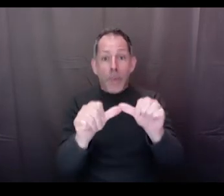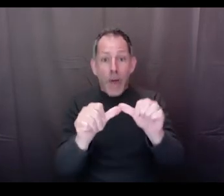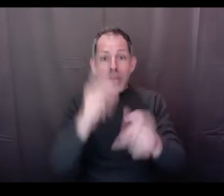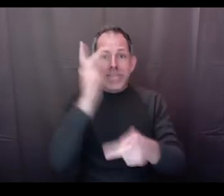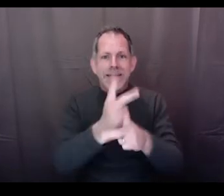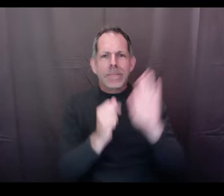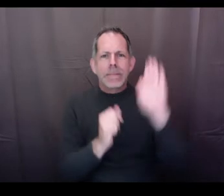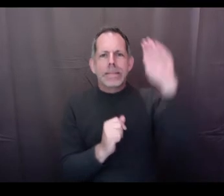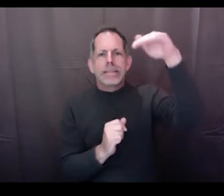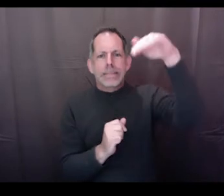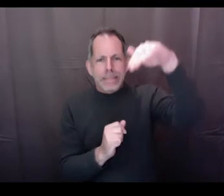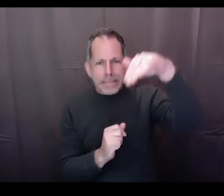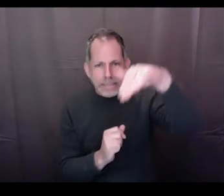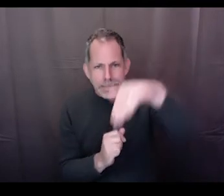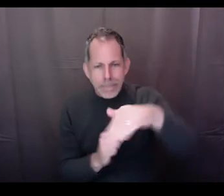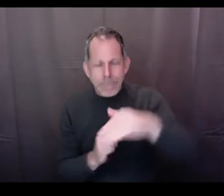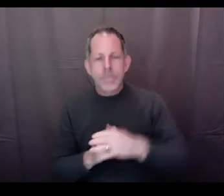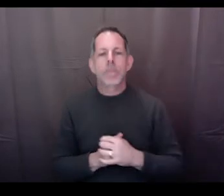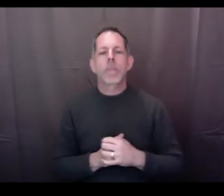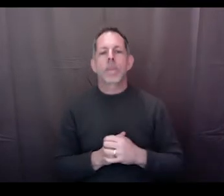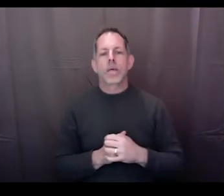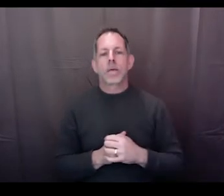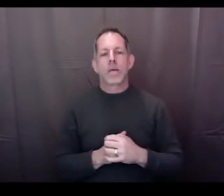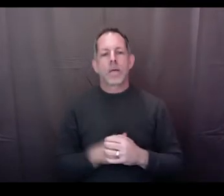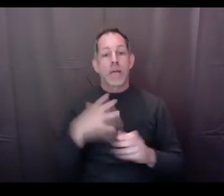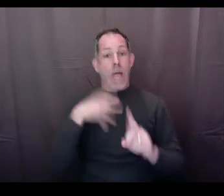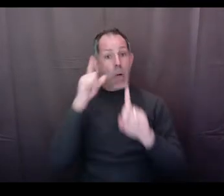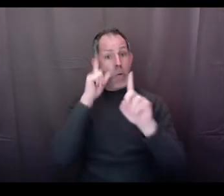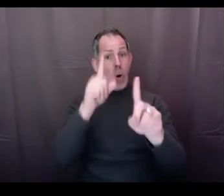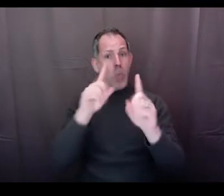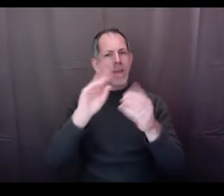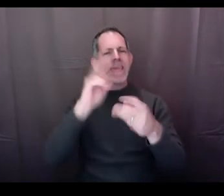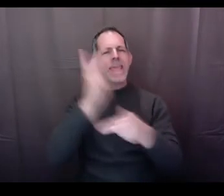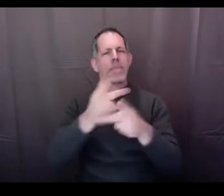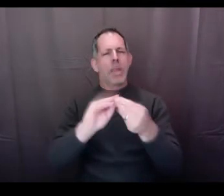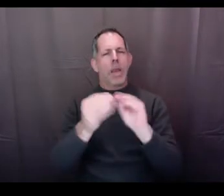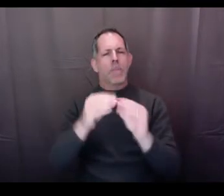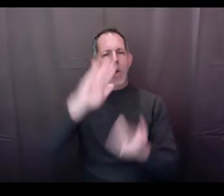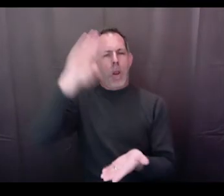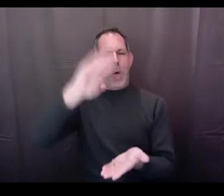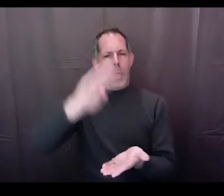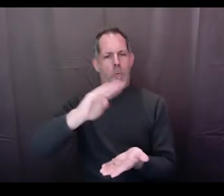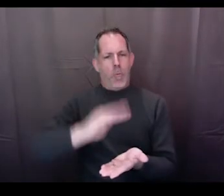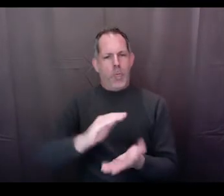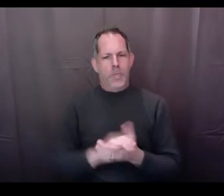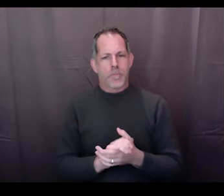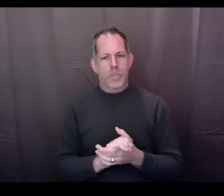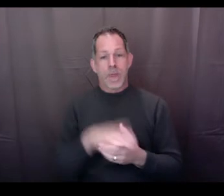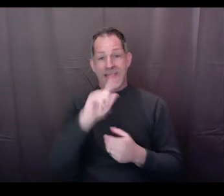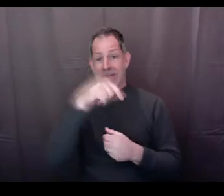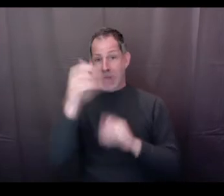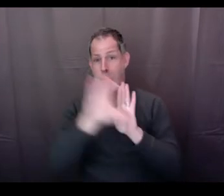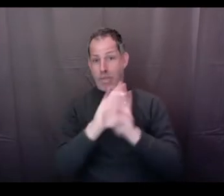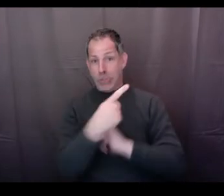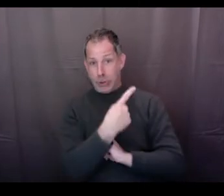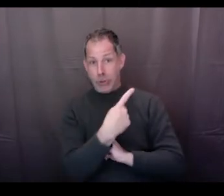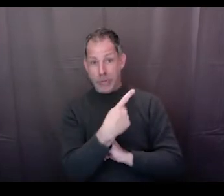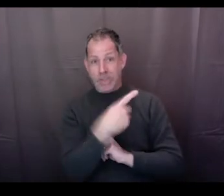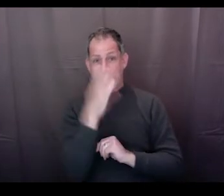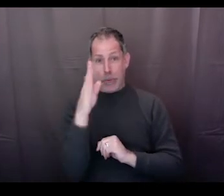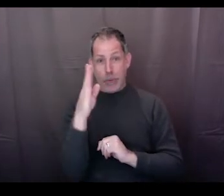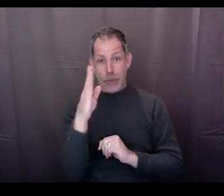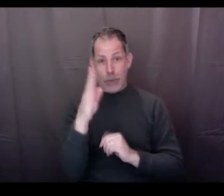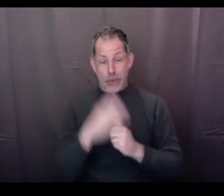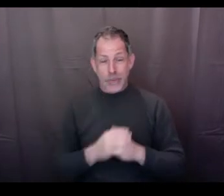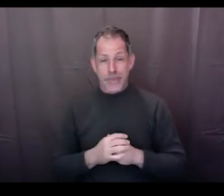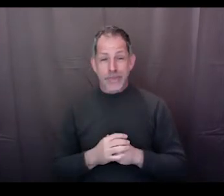more doable and more likely to be successful. Another look at similar data on this next slide with the blue bars.